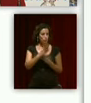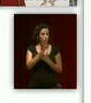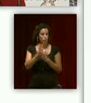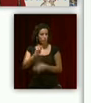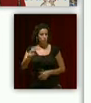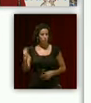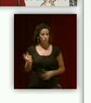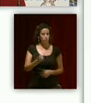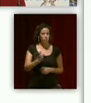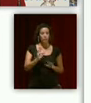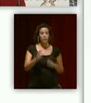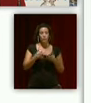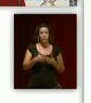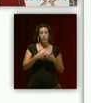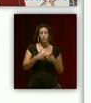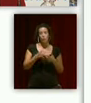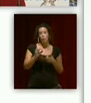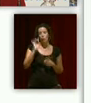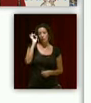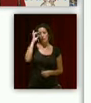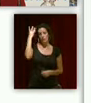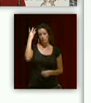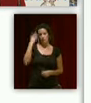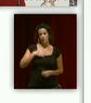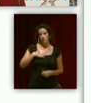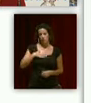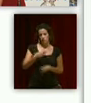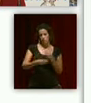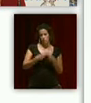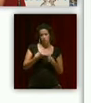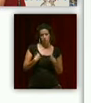by images representing different devices.